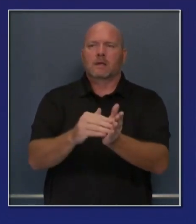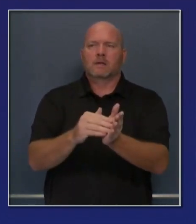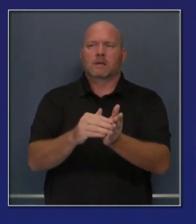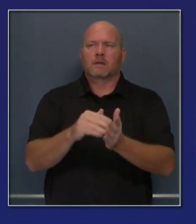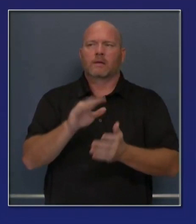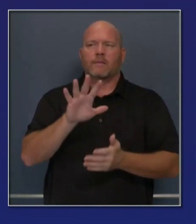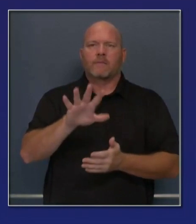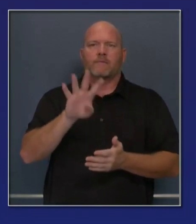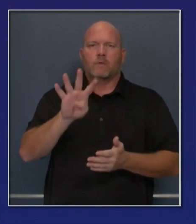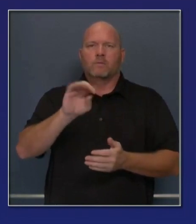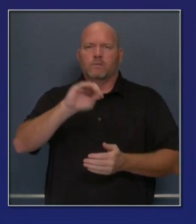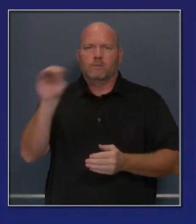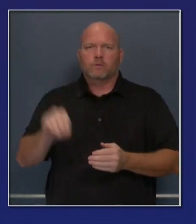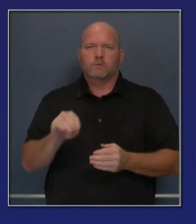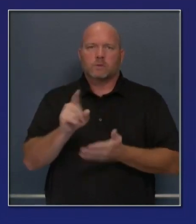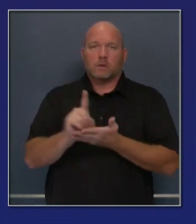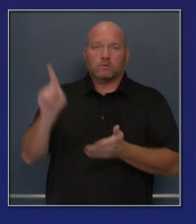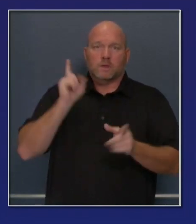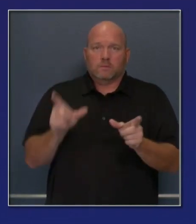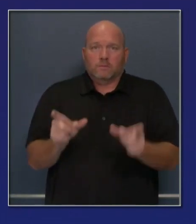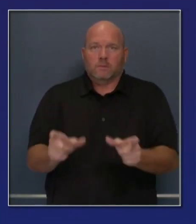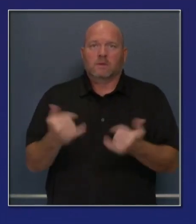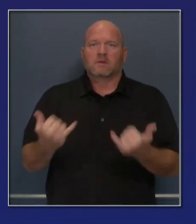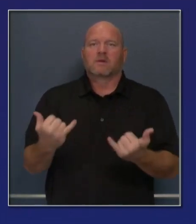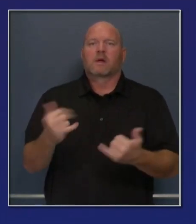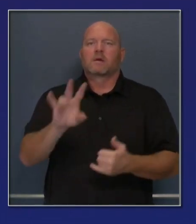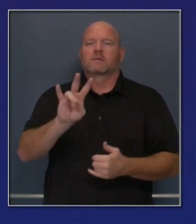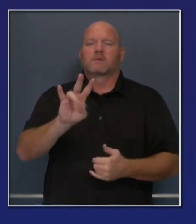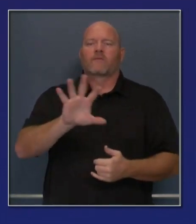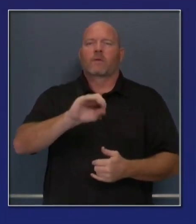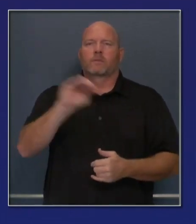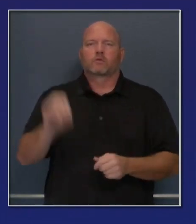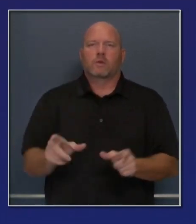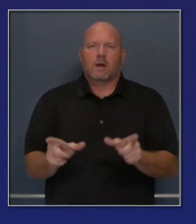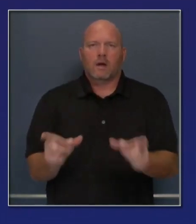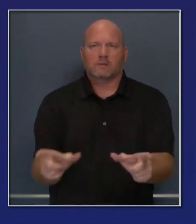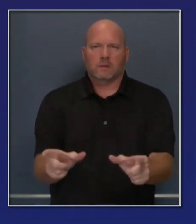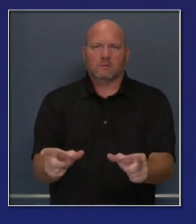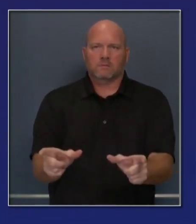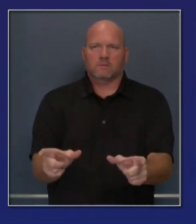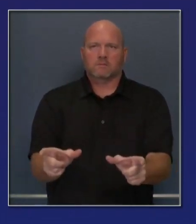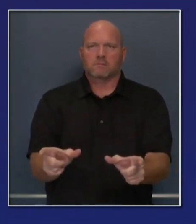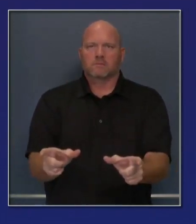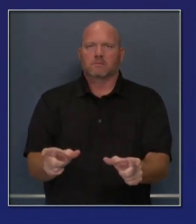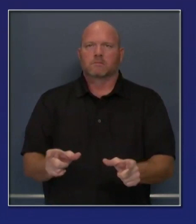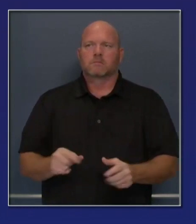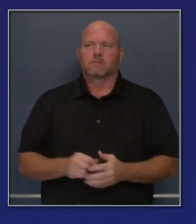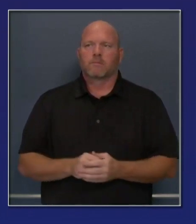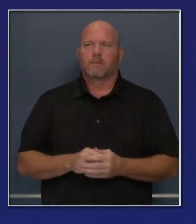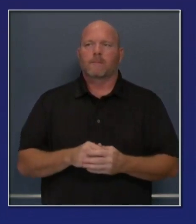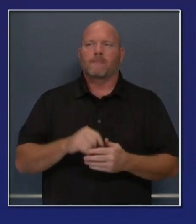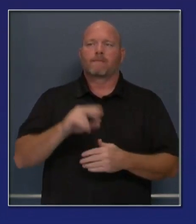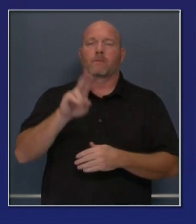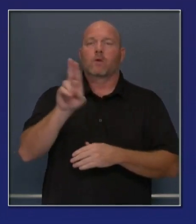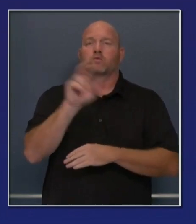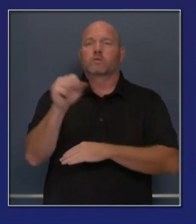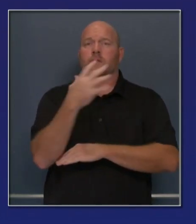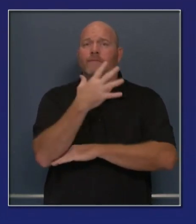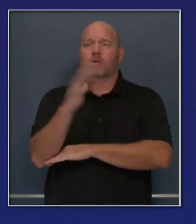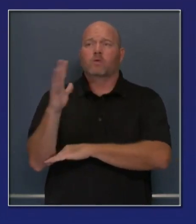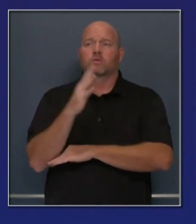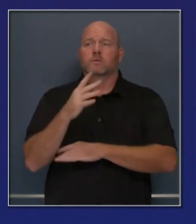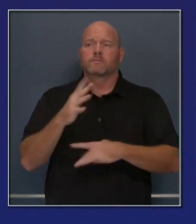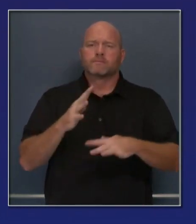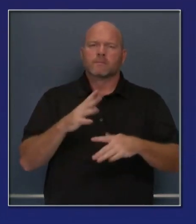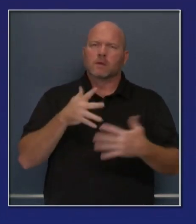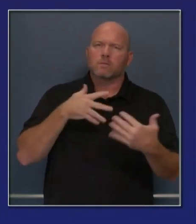it's 75% containment. It's the northern part of the August complex. U.S. Forest Service battling hard. That's